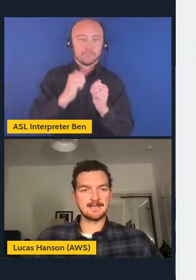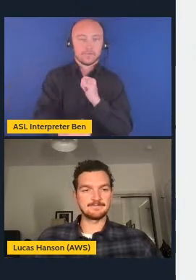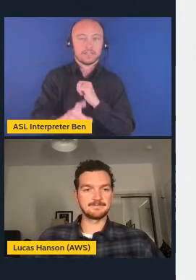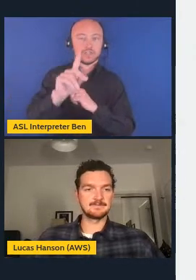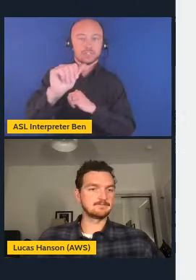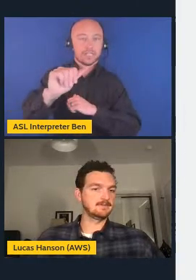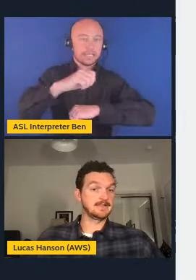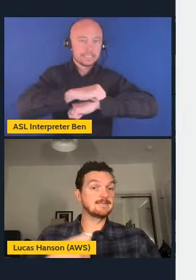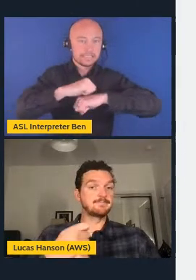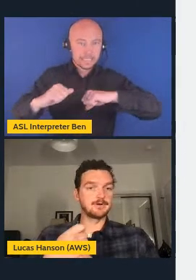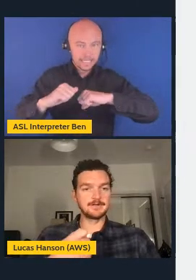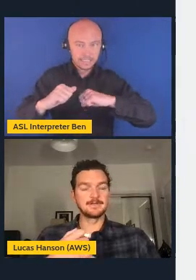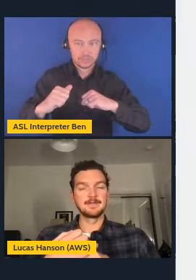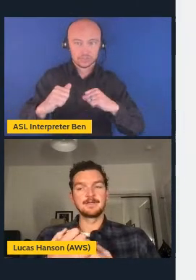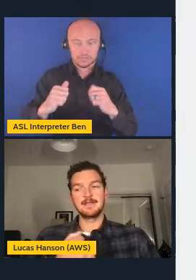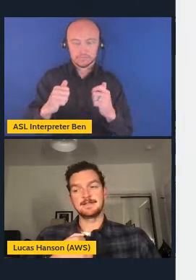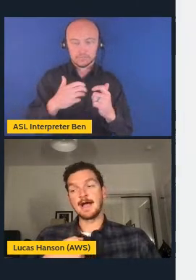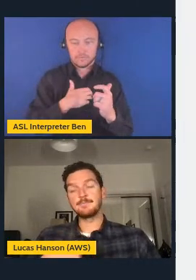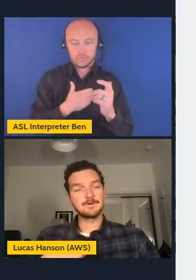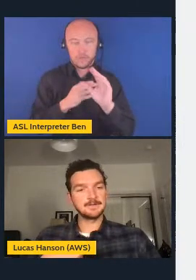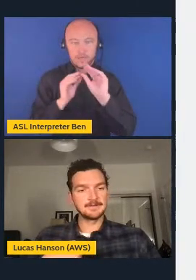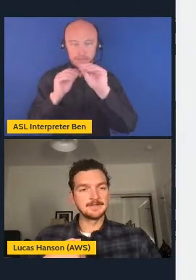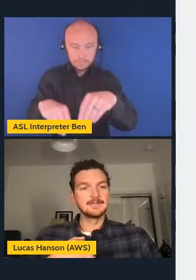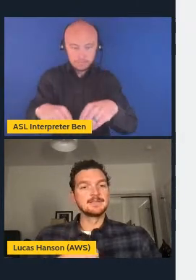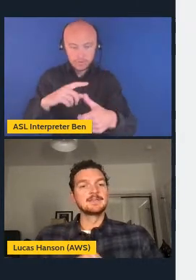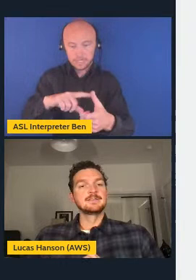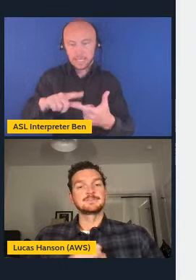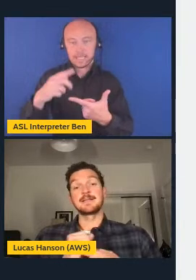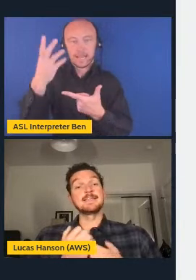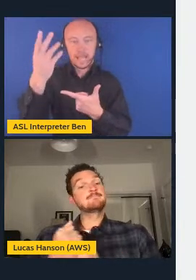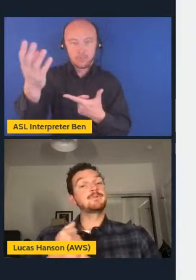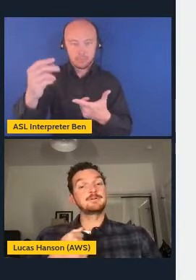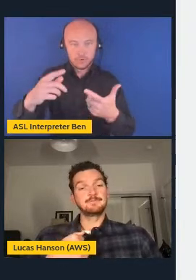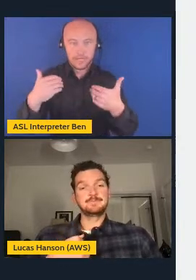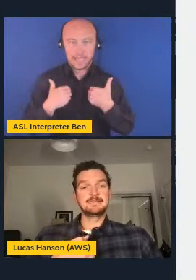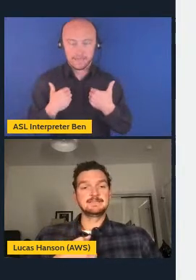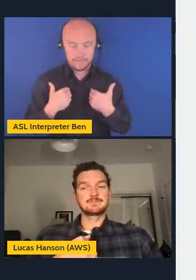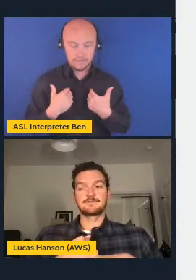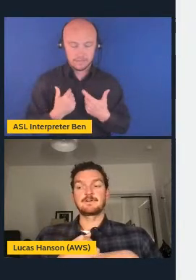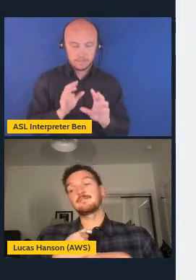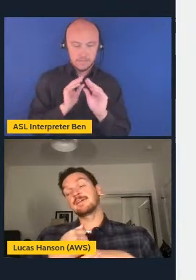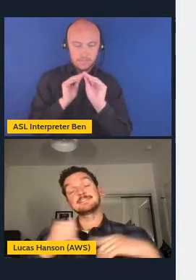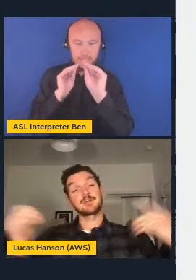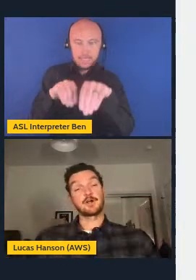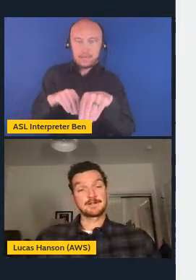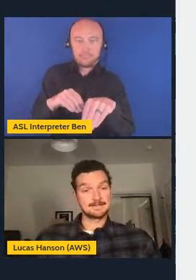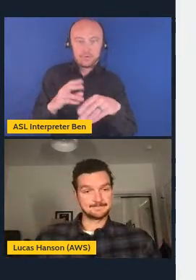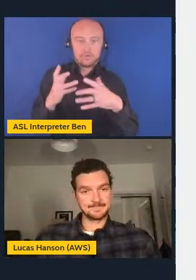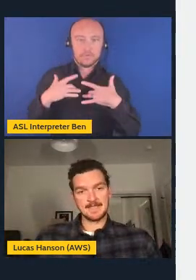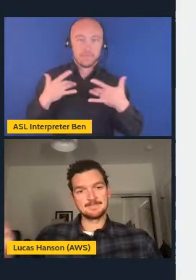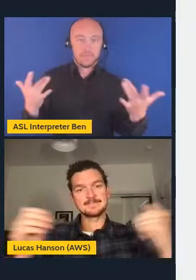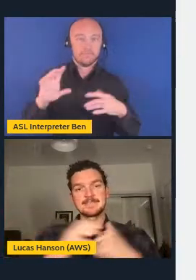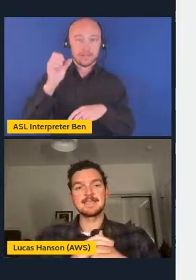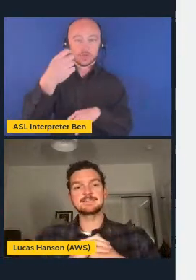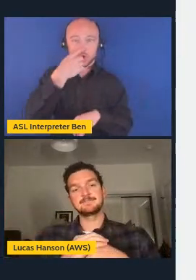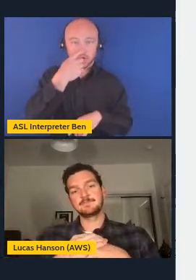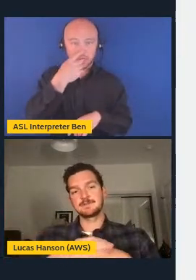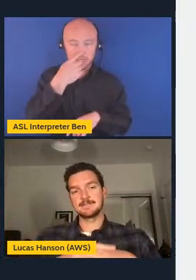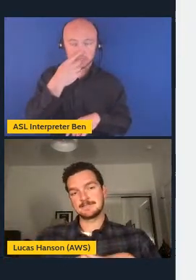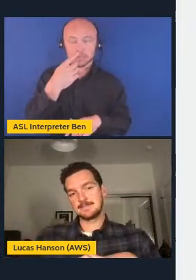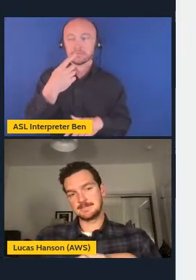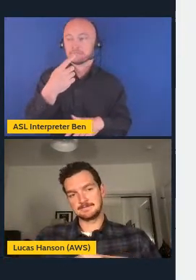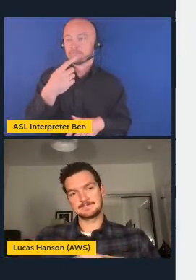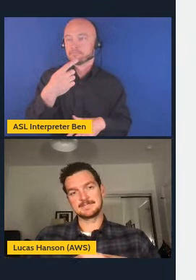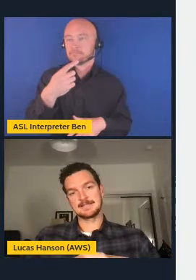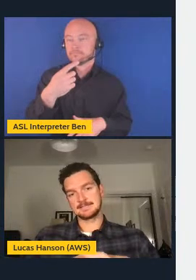we have an input and an output. So that input would be sort of our event target. And in this case, if you look